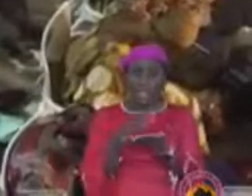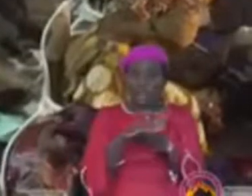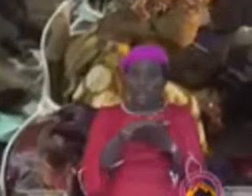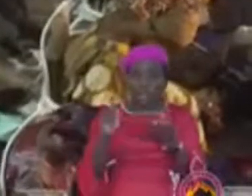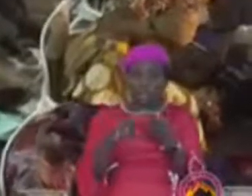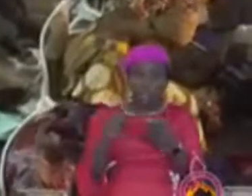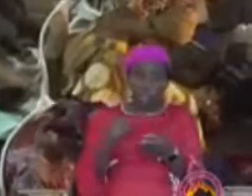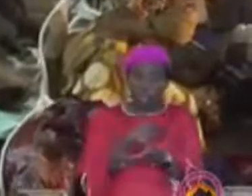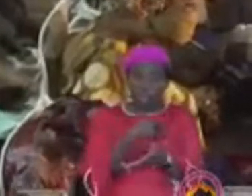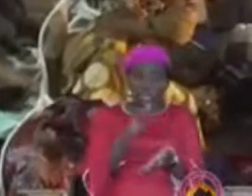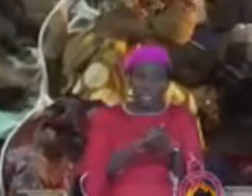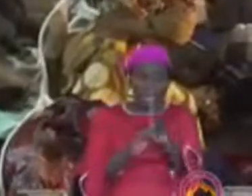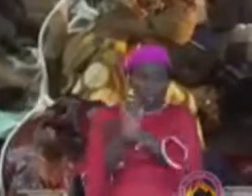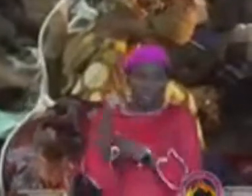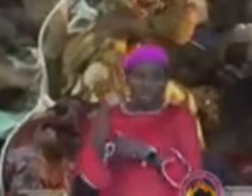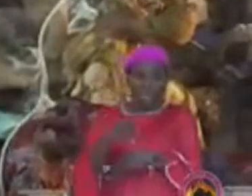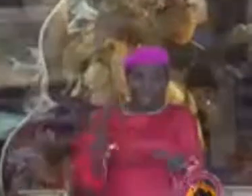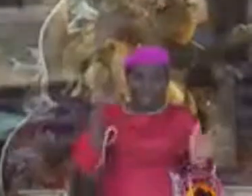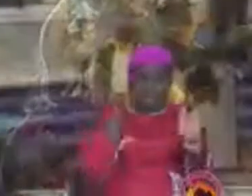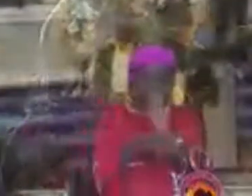soul.